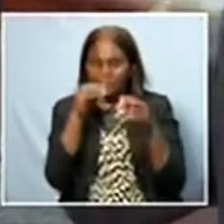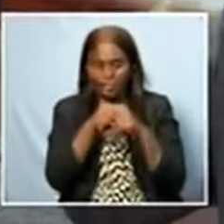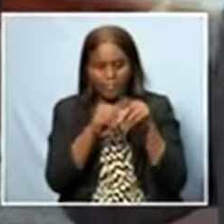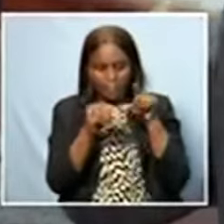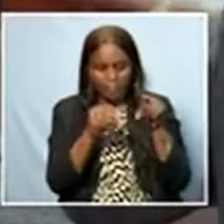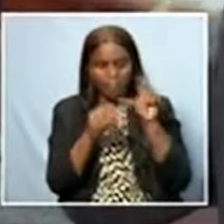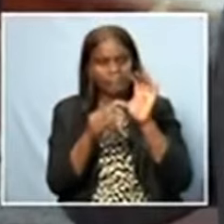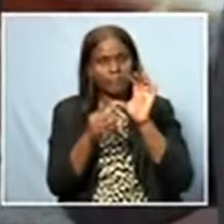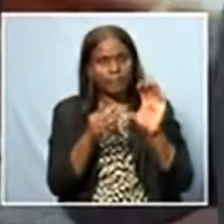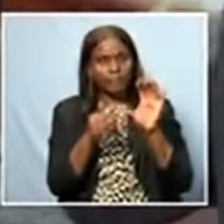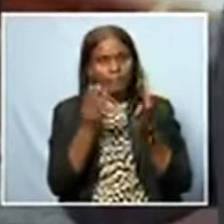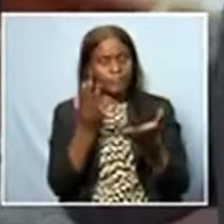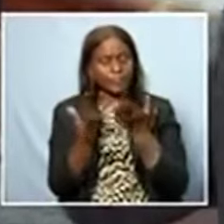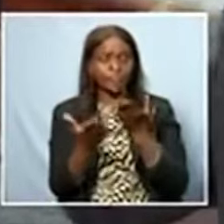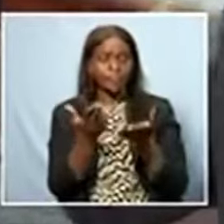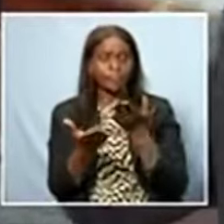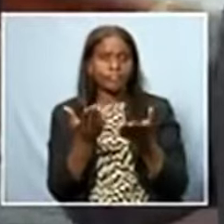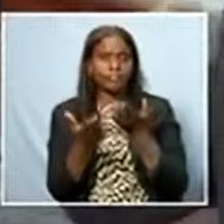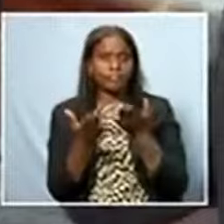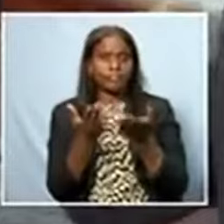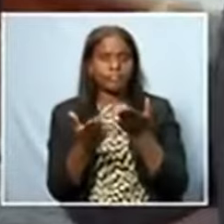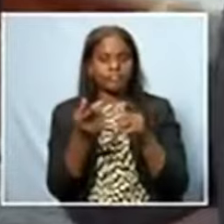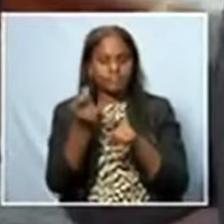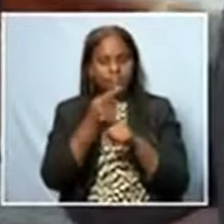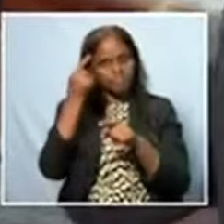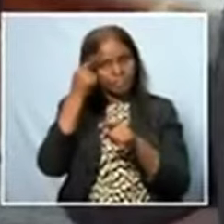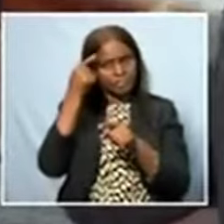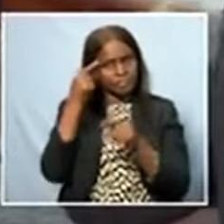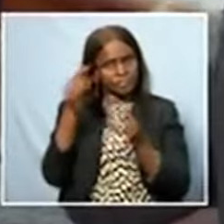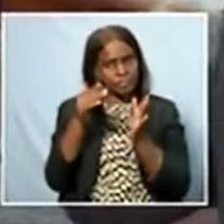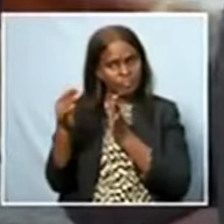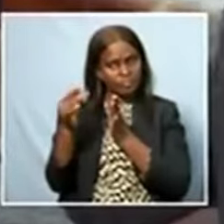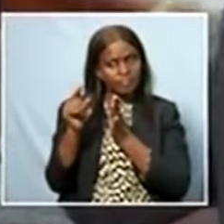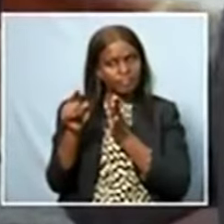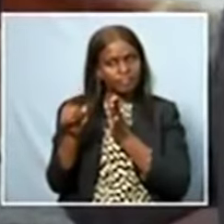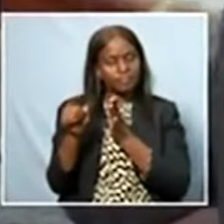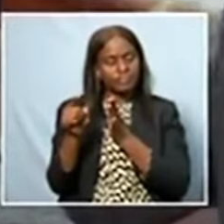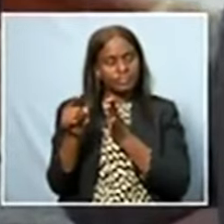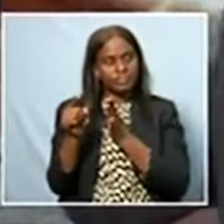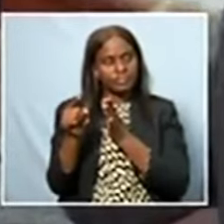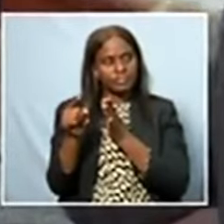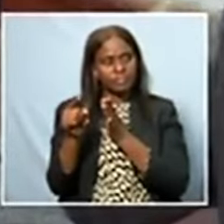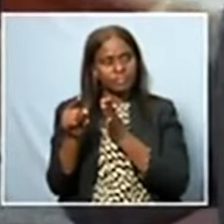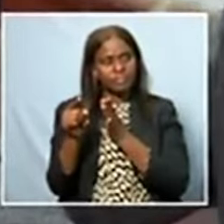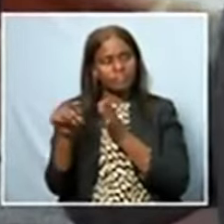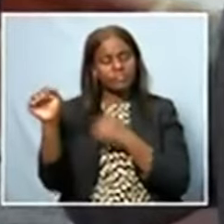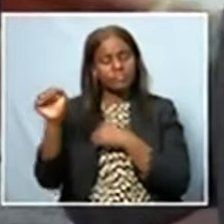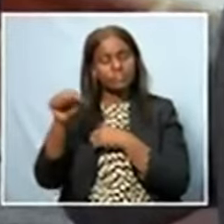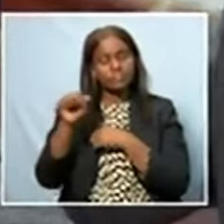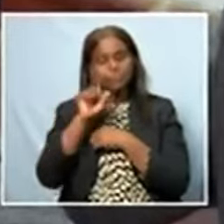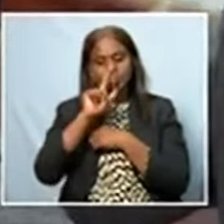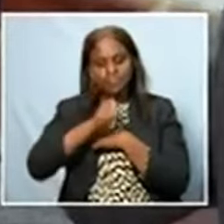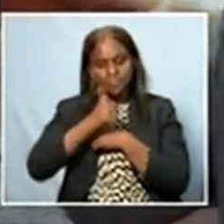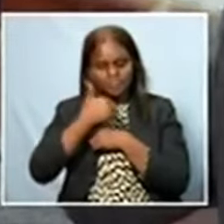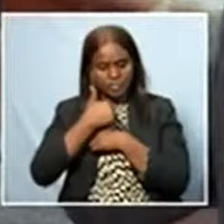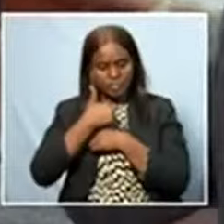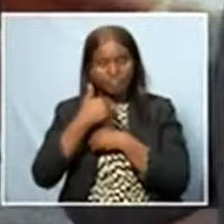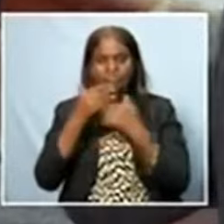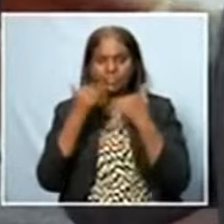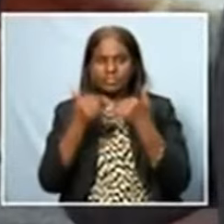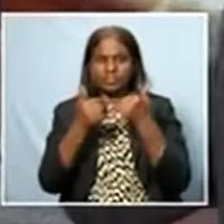sector, and probably from the government perspective is, yes, we seem to be